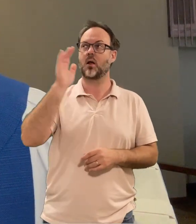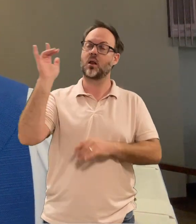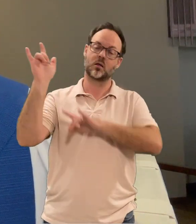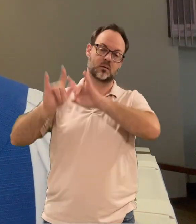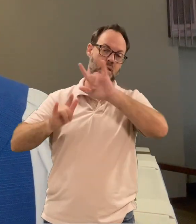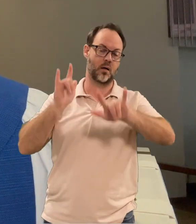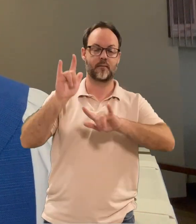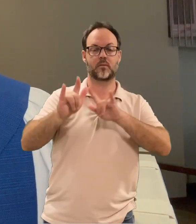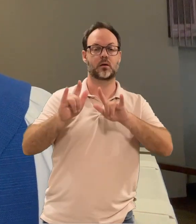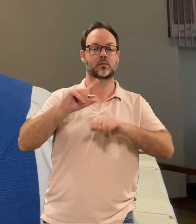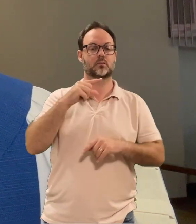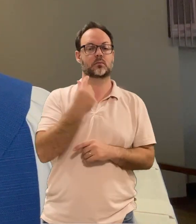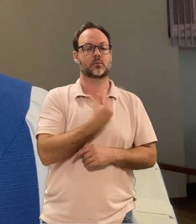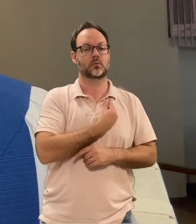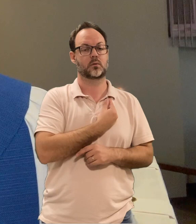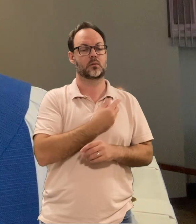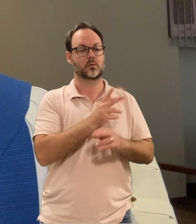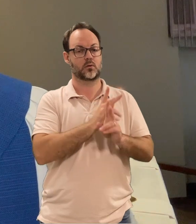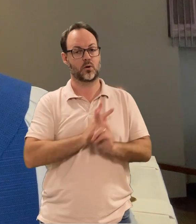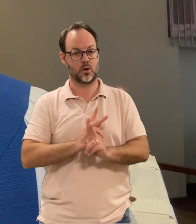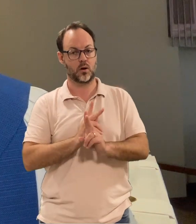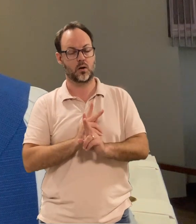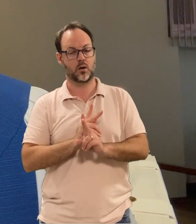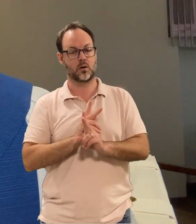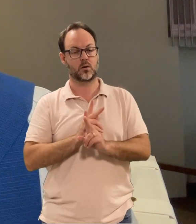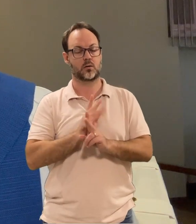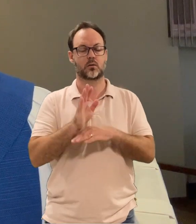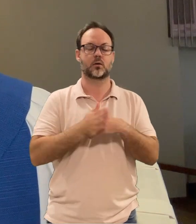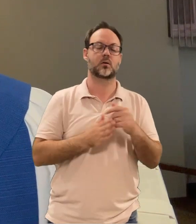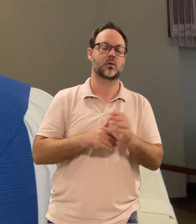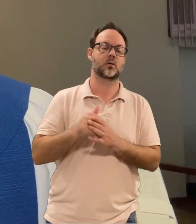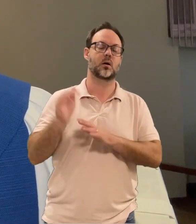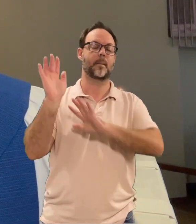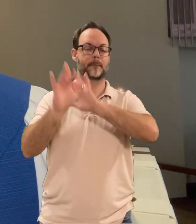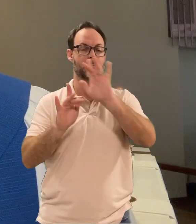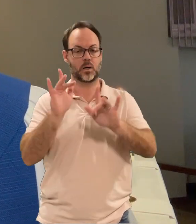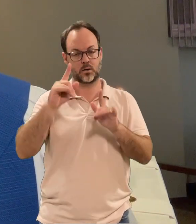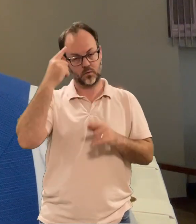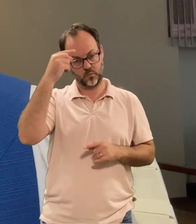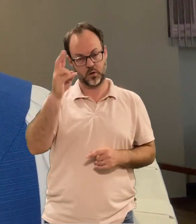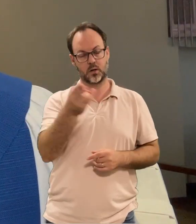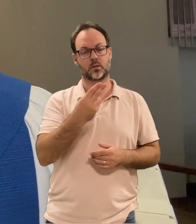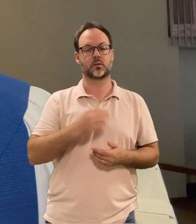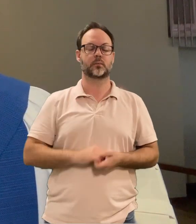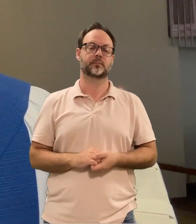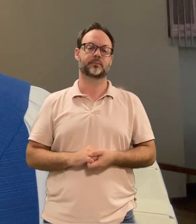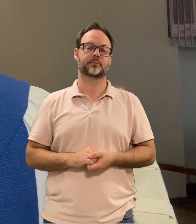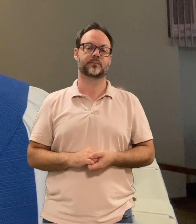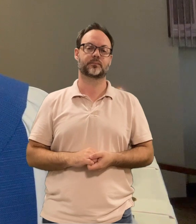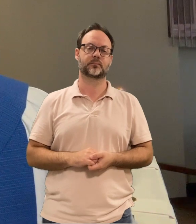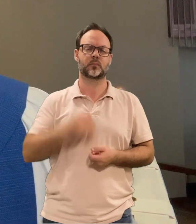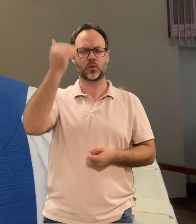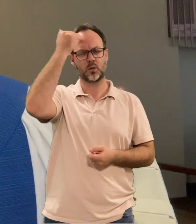our God and His love, His grace, His kindness, His compassion, His mercy